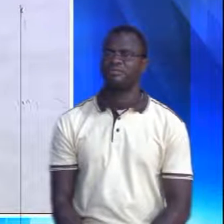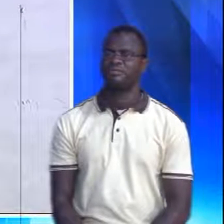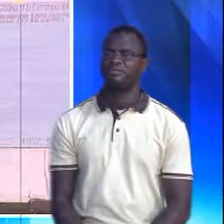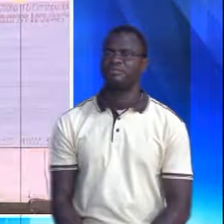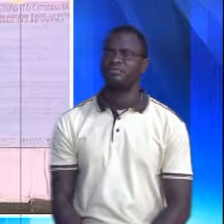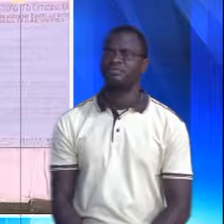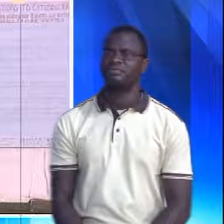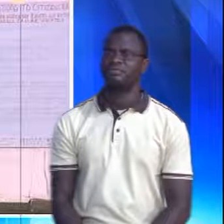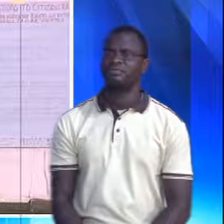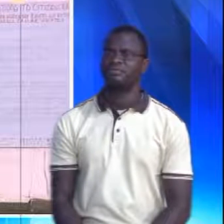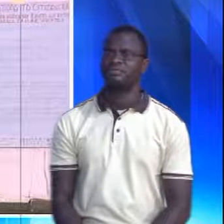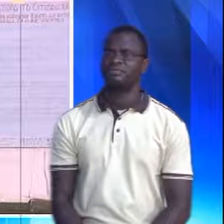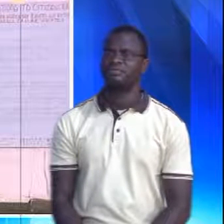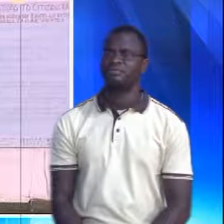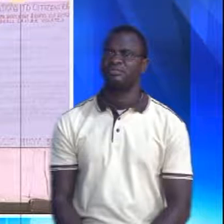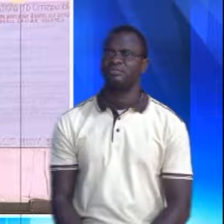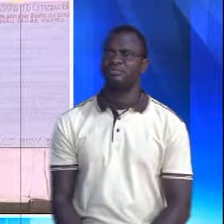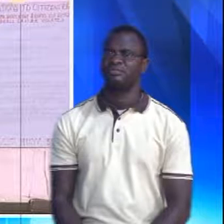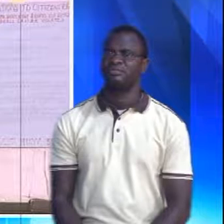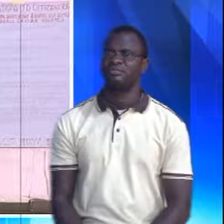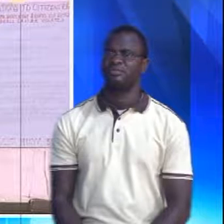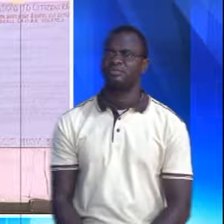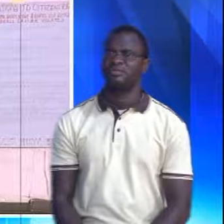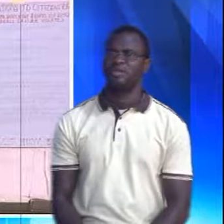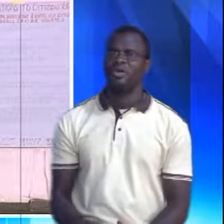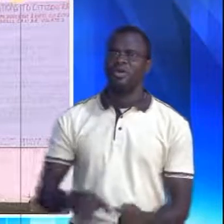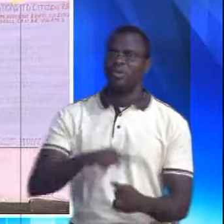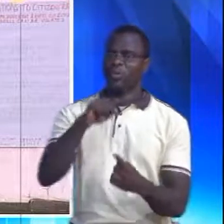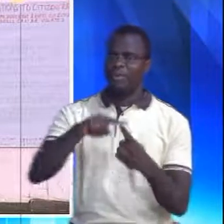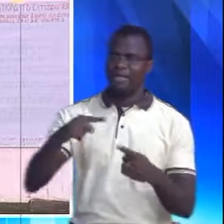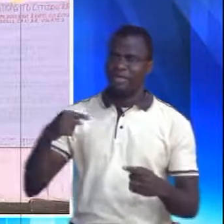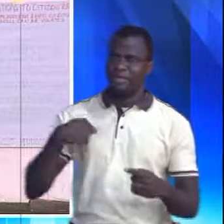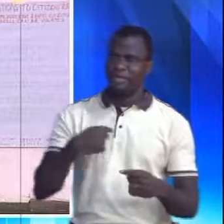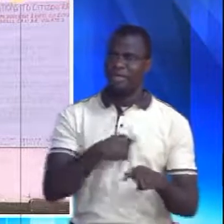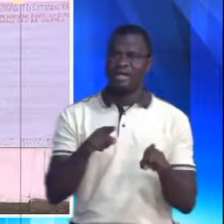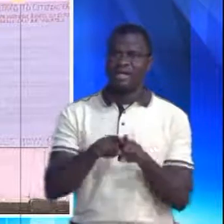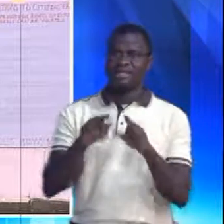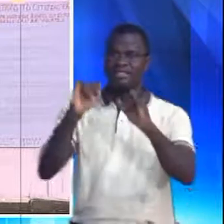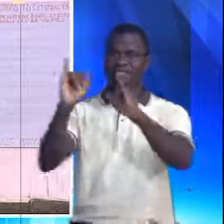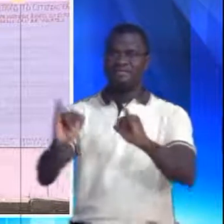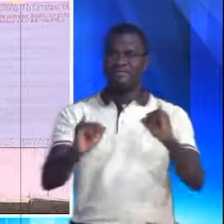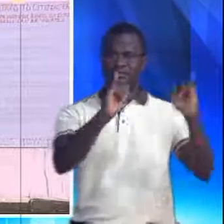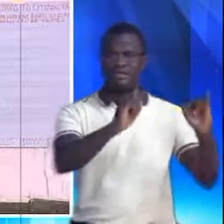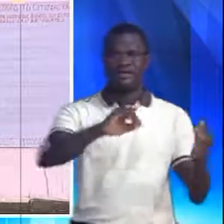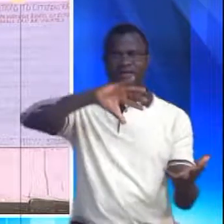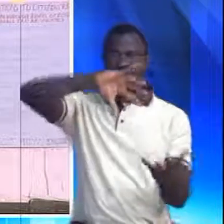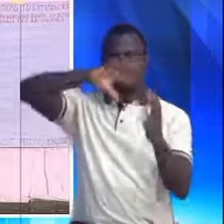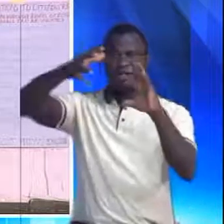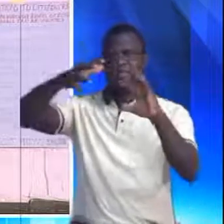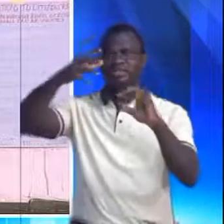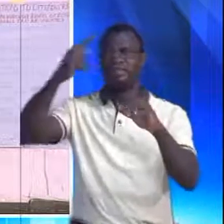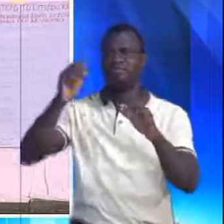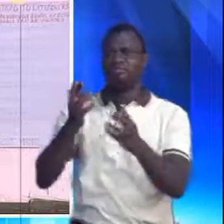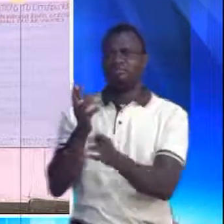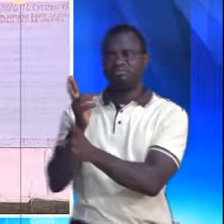Because you have taken life, you yourself must lose your life. Your life will also be taken. So when you take